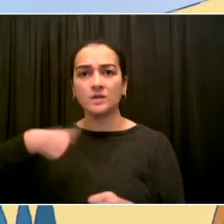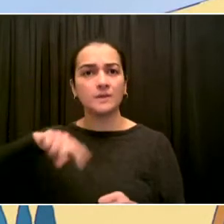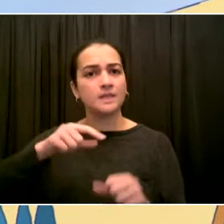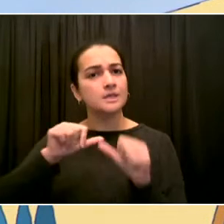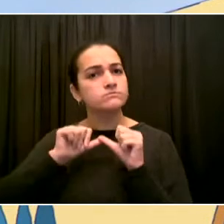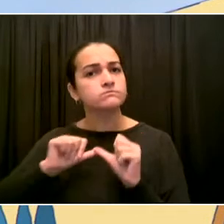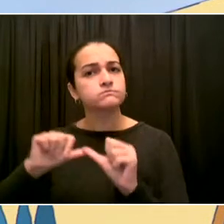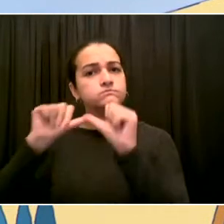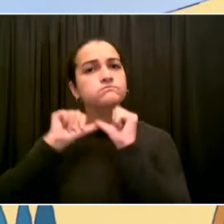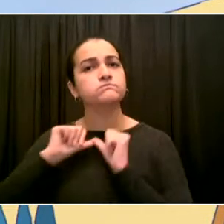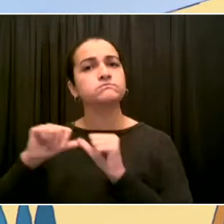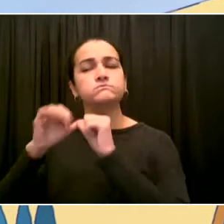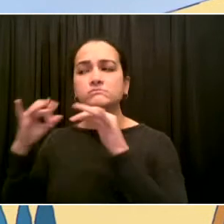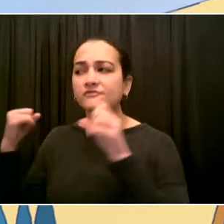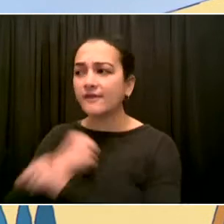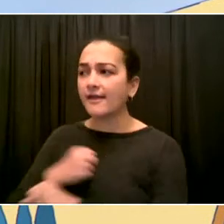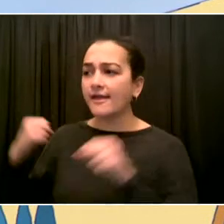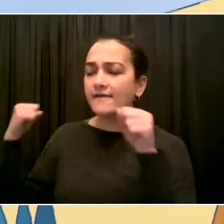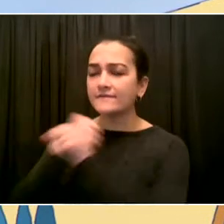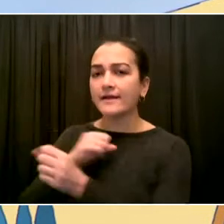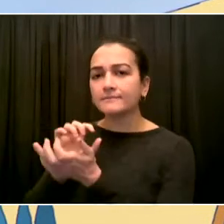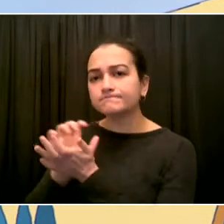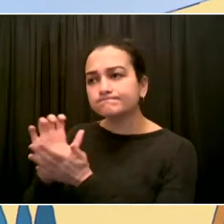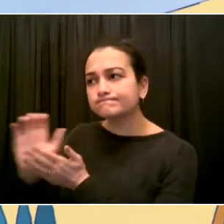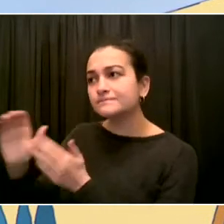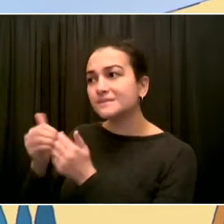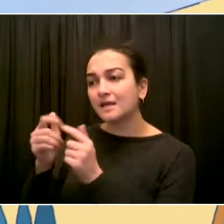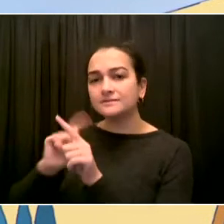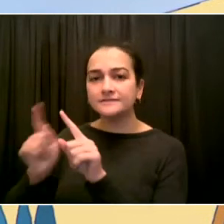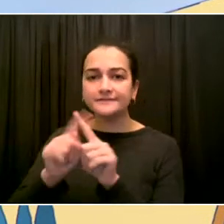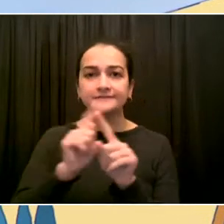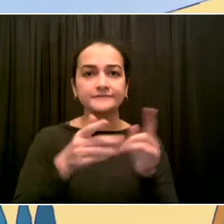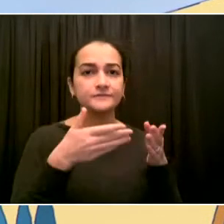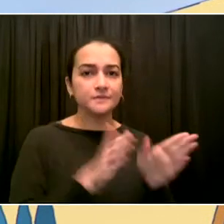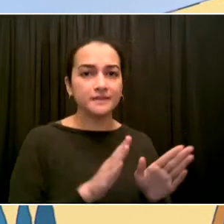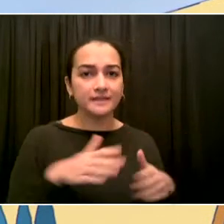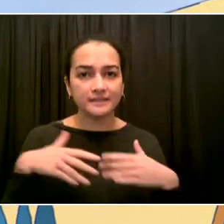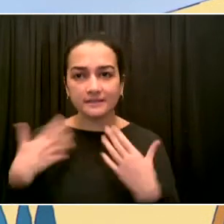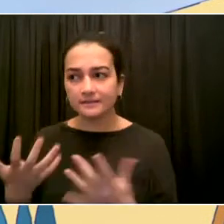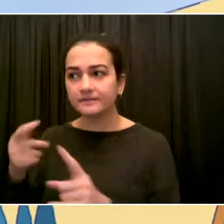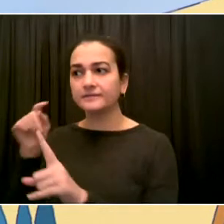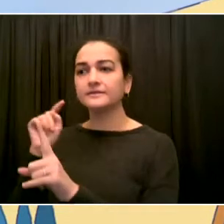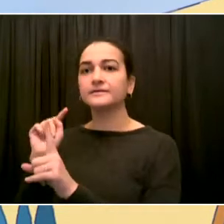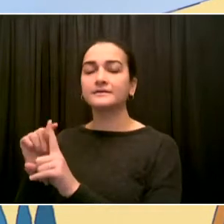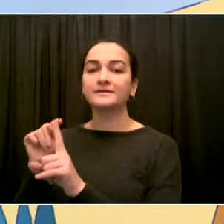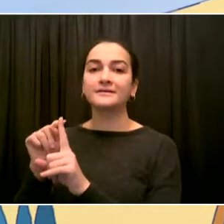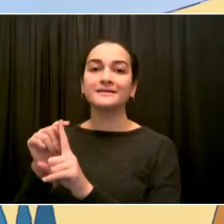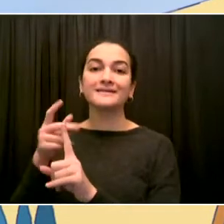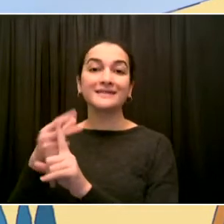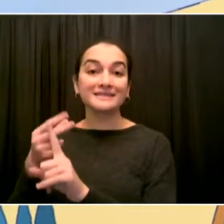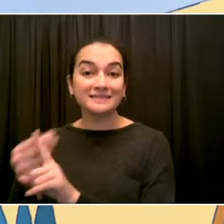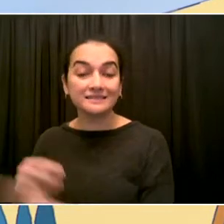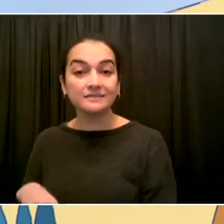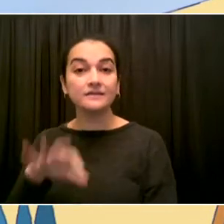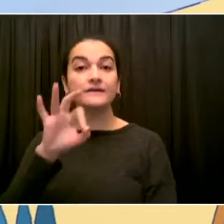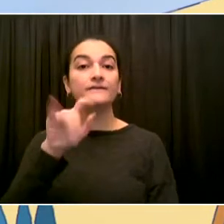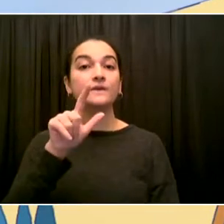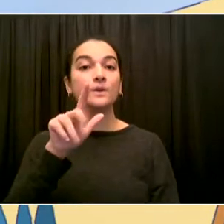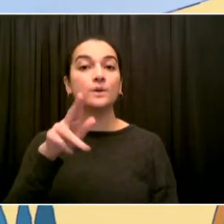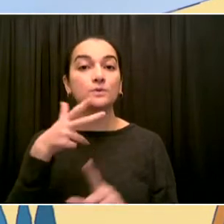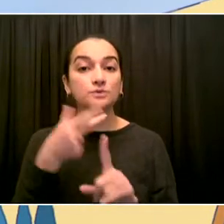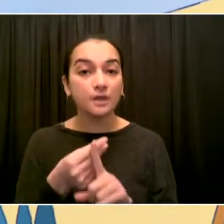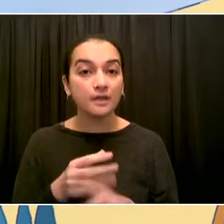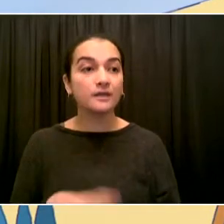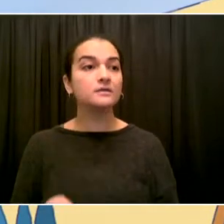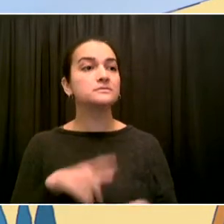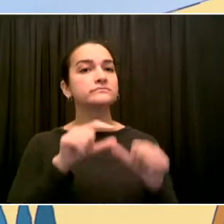boosters, but it also means testing. We want to emphasize testing is very important to this next phase as we try and put the COVID era behind